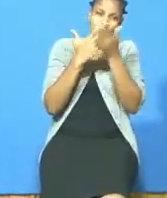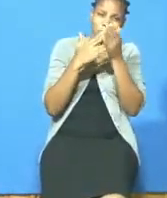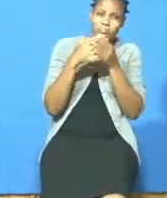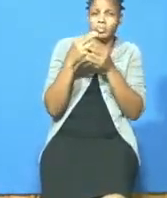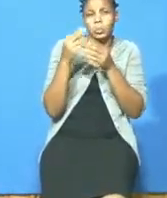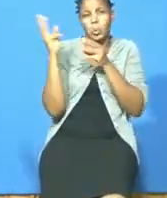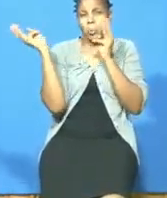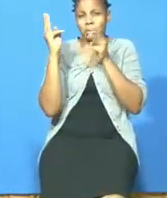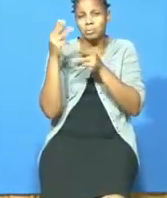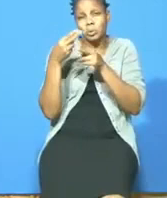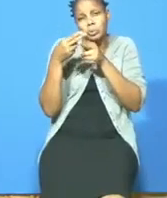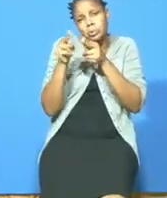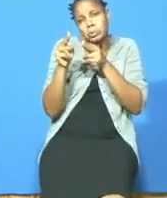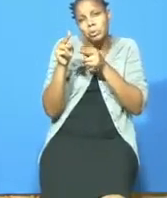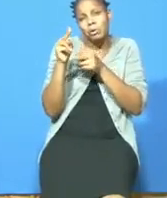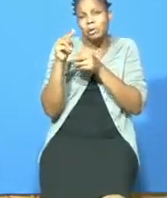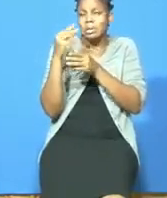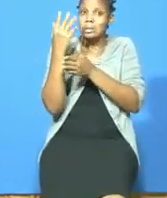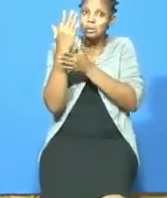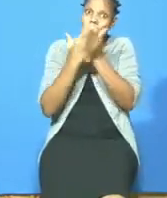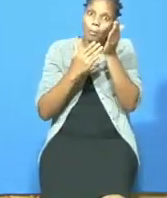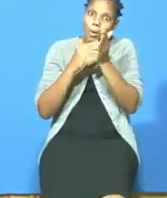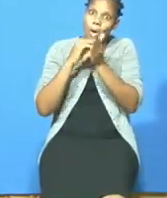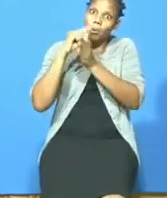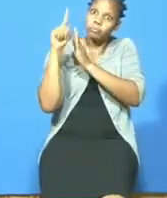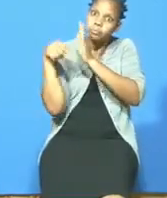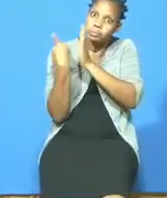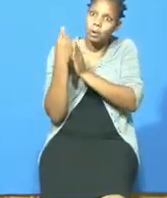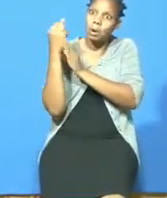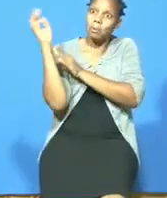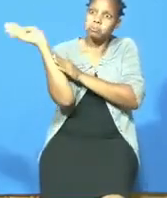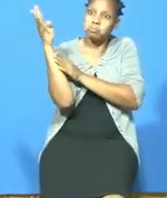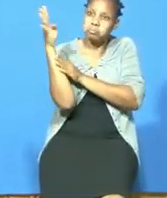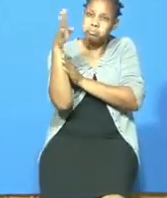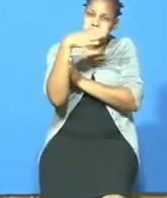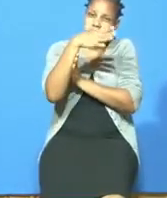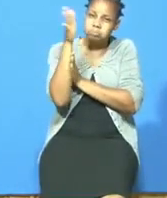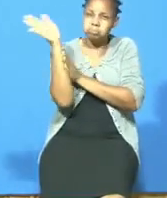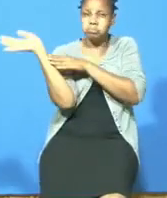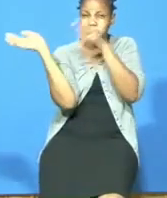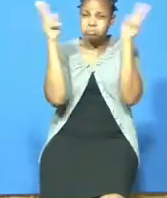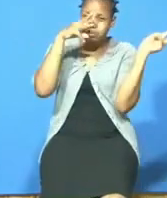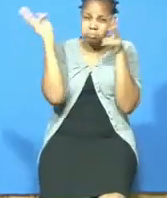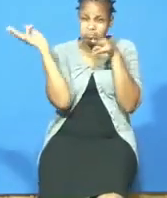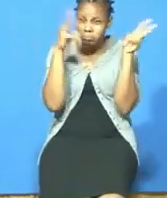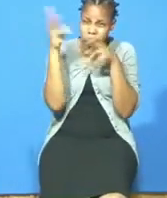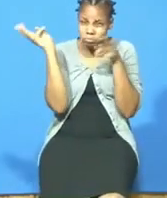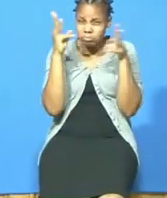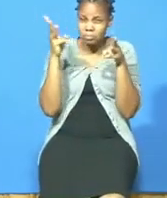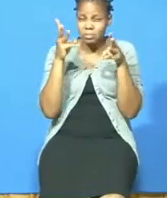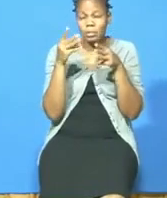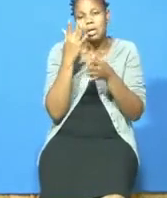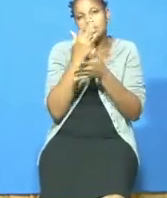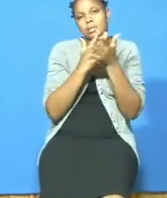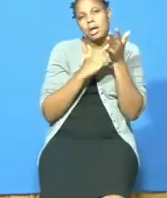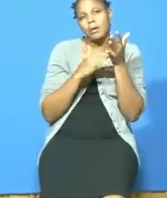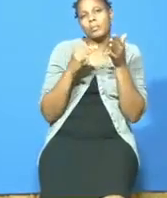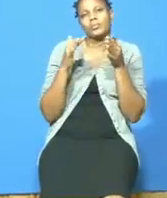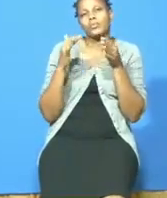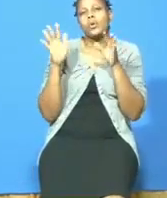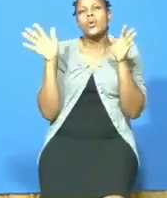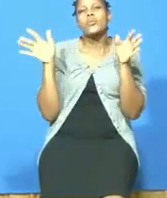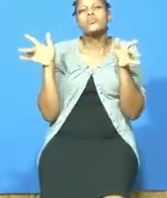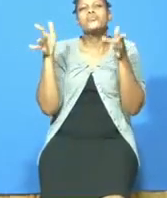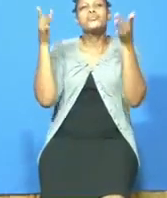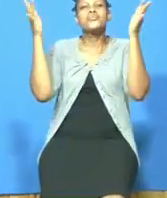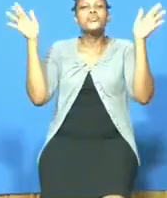or for hours. There are some wind that are very soft and